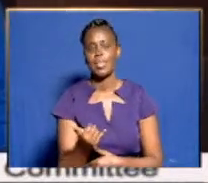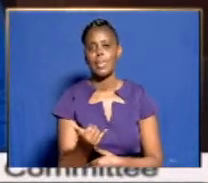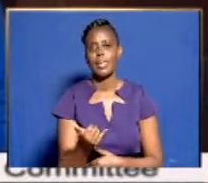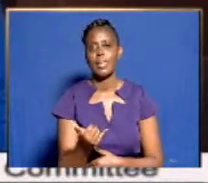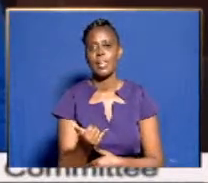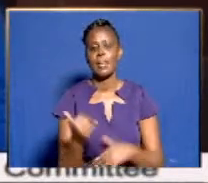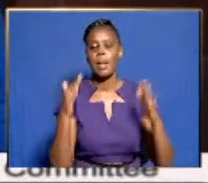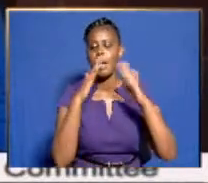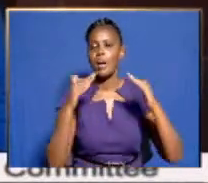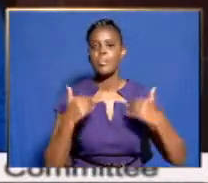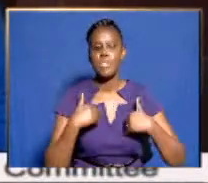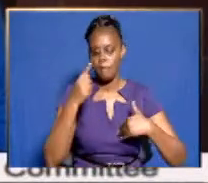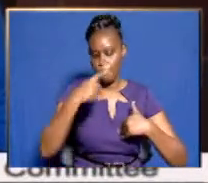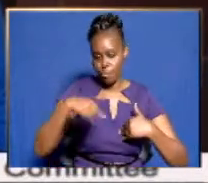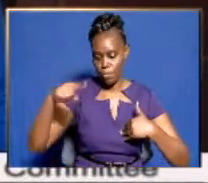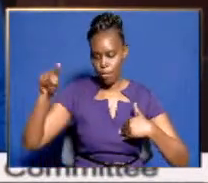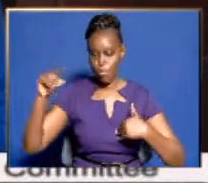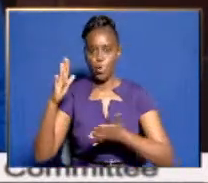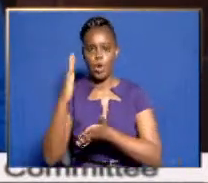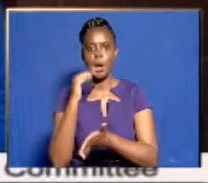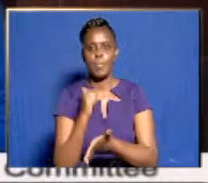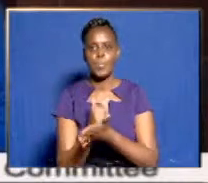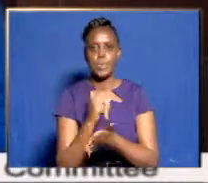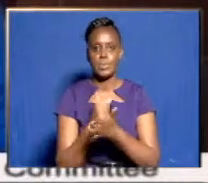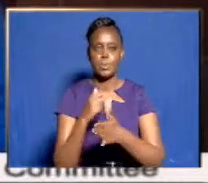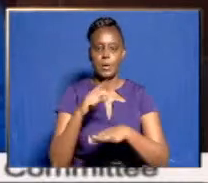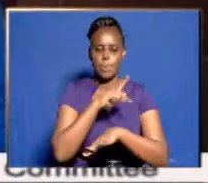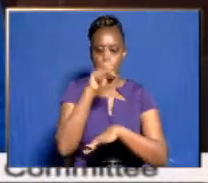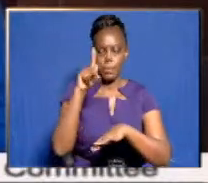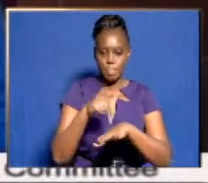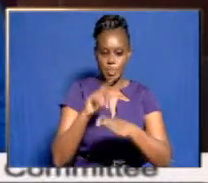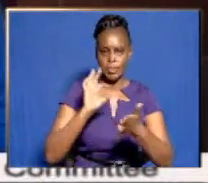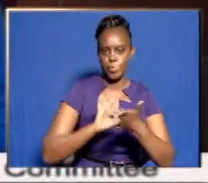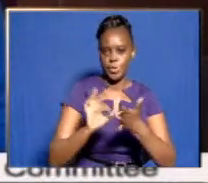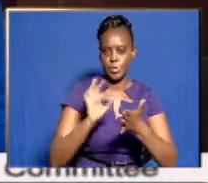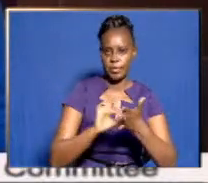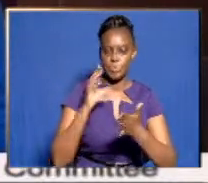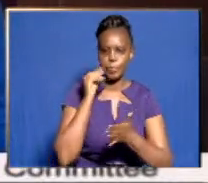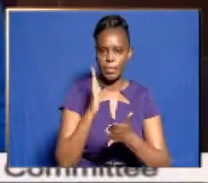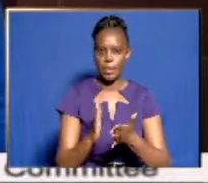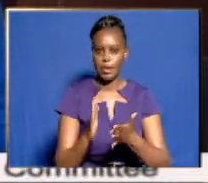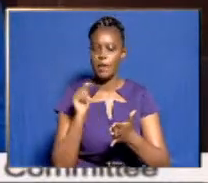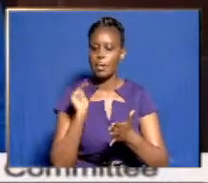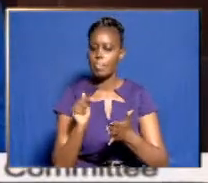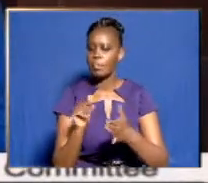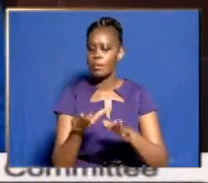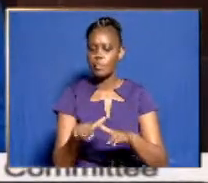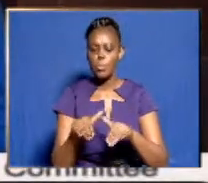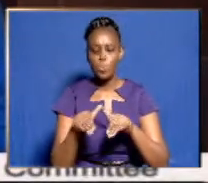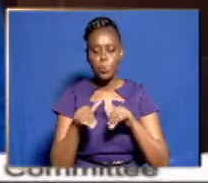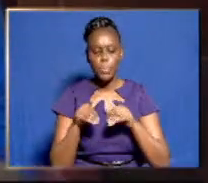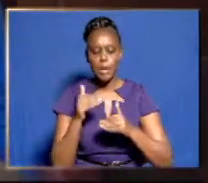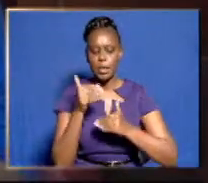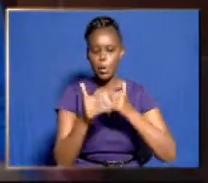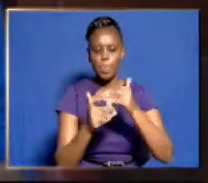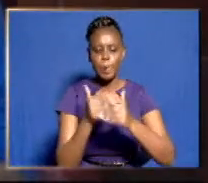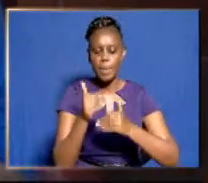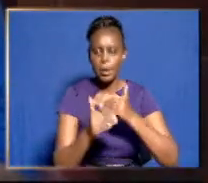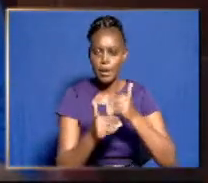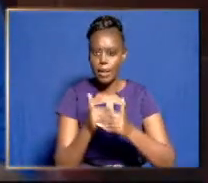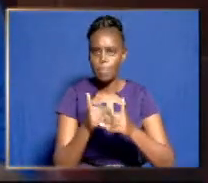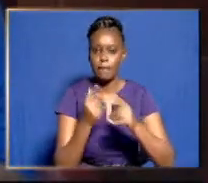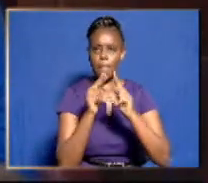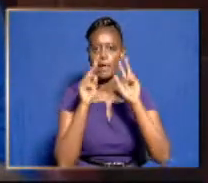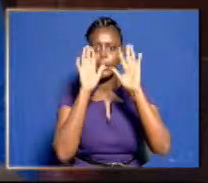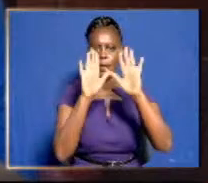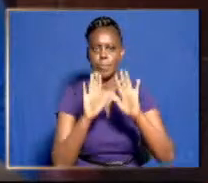despite the House having approved the appointment of the Principal Secretary. Mr. Speaker, this may delay the operationalization of this very